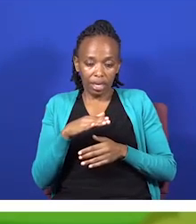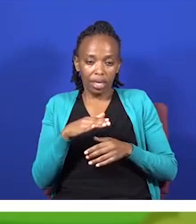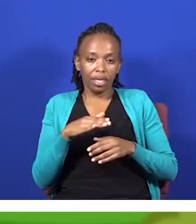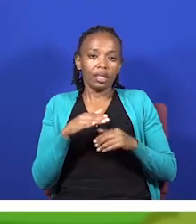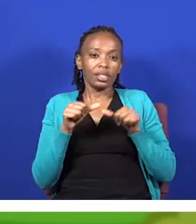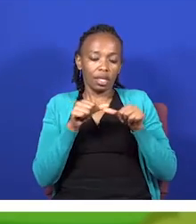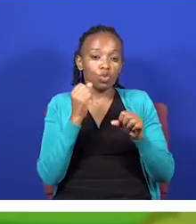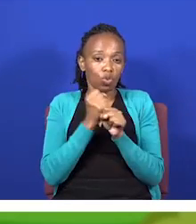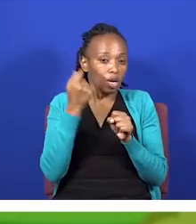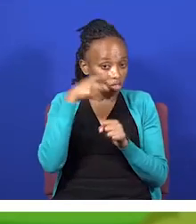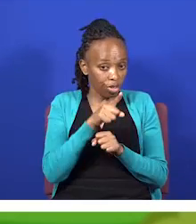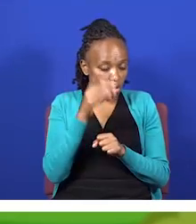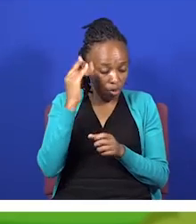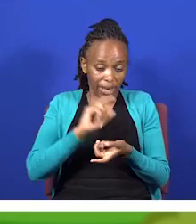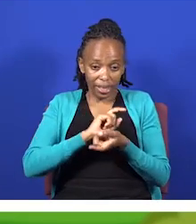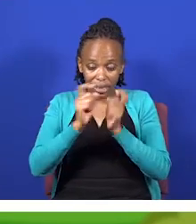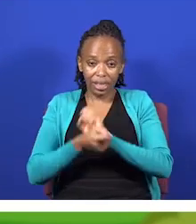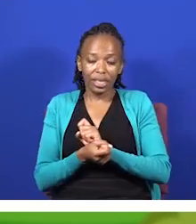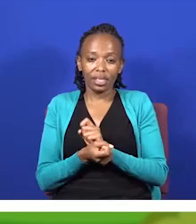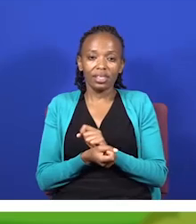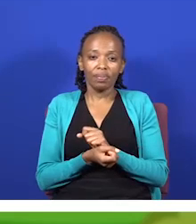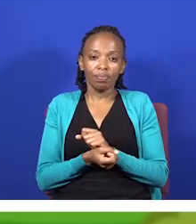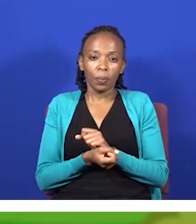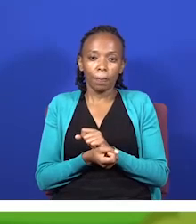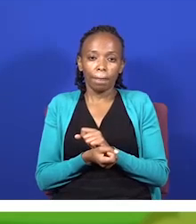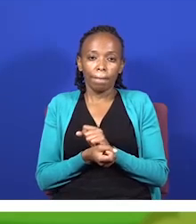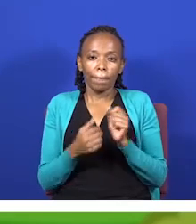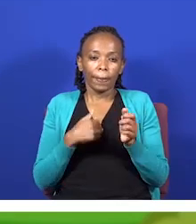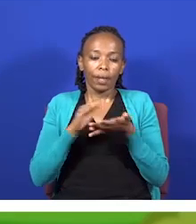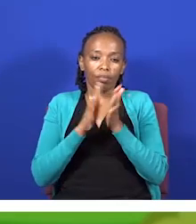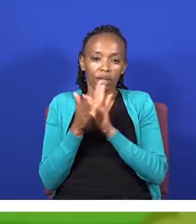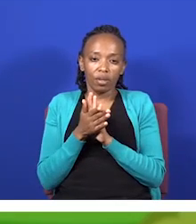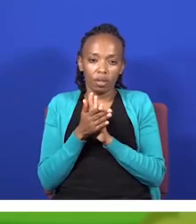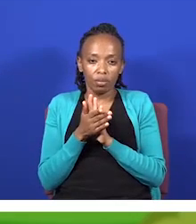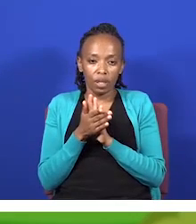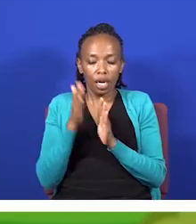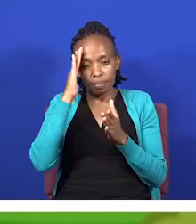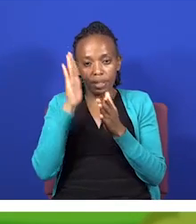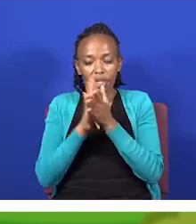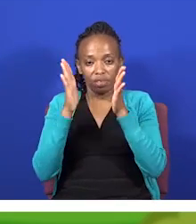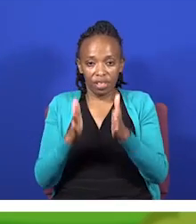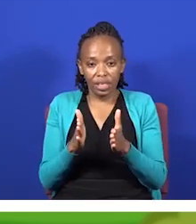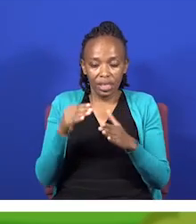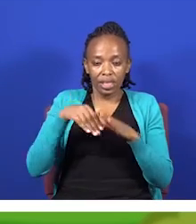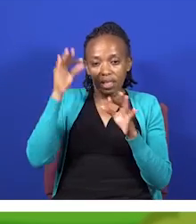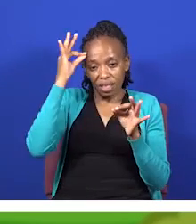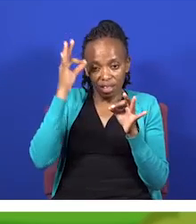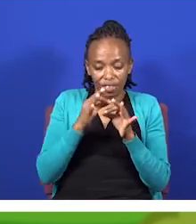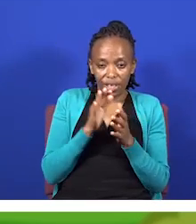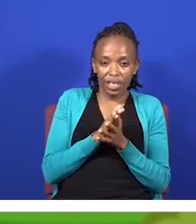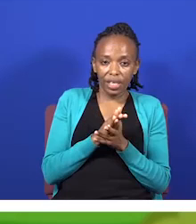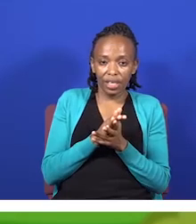you, because he has changed. Okay? He has become a believer in faith.